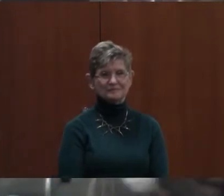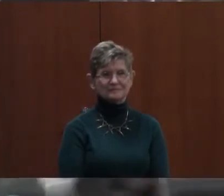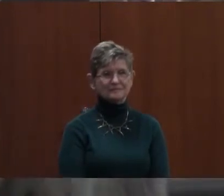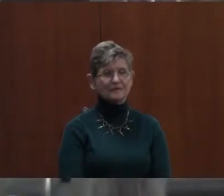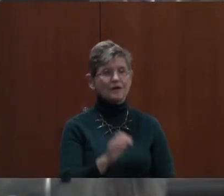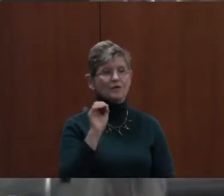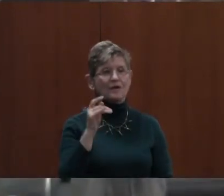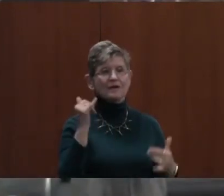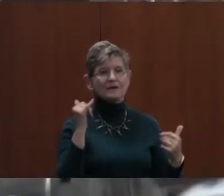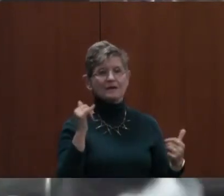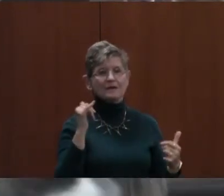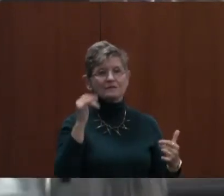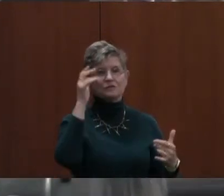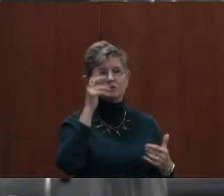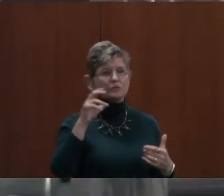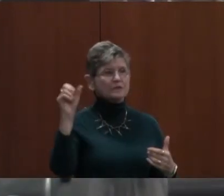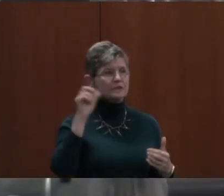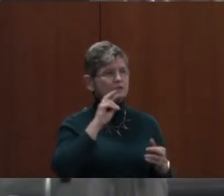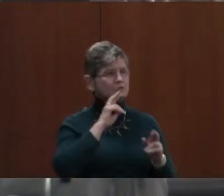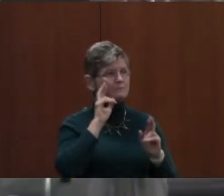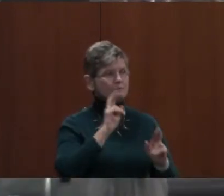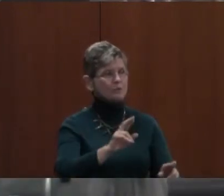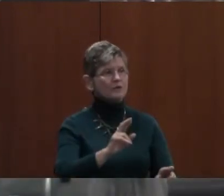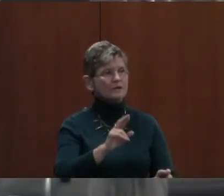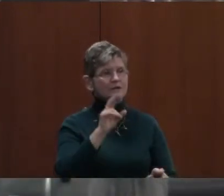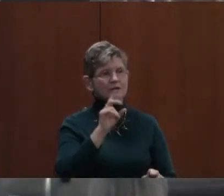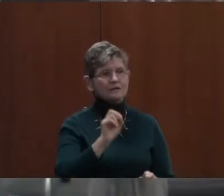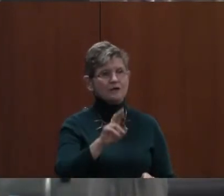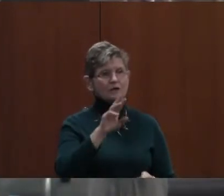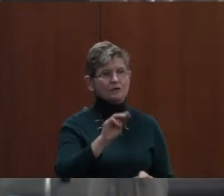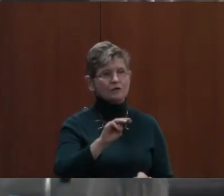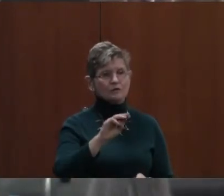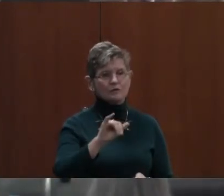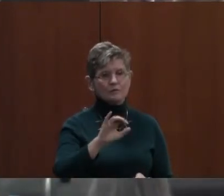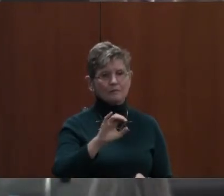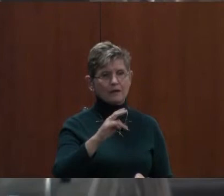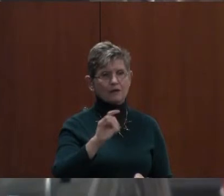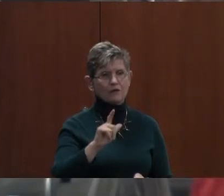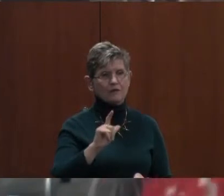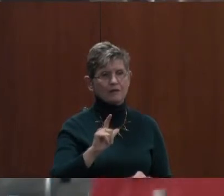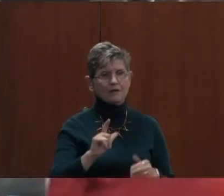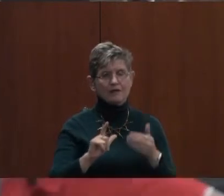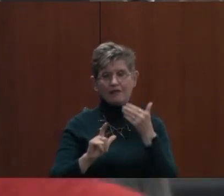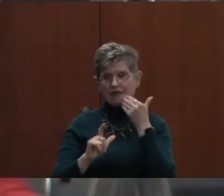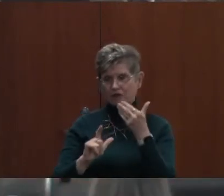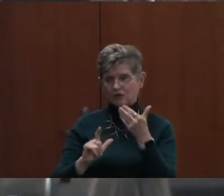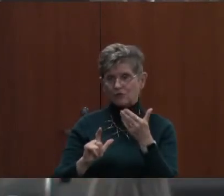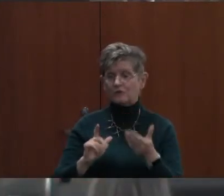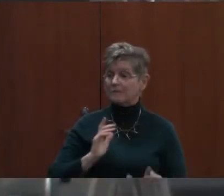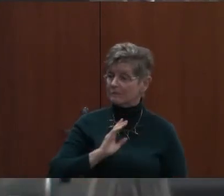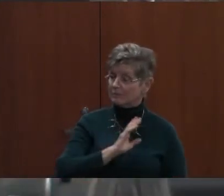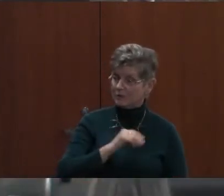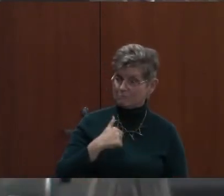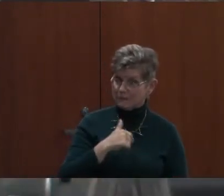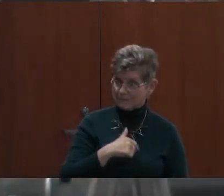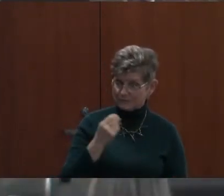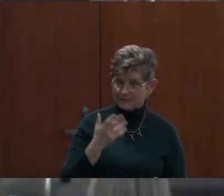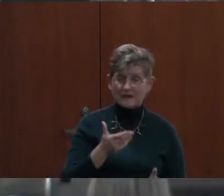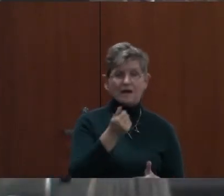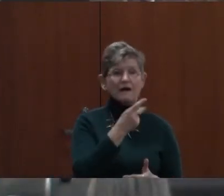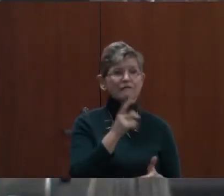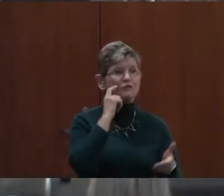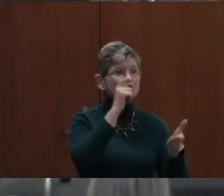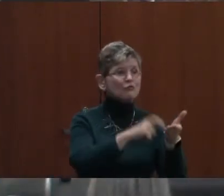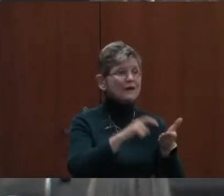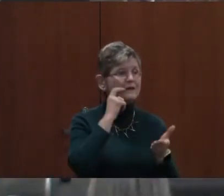Okay, this time we'll have the superintendent's report. Dr. Michael? Thank you, Mrs. Williams, board members. A couple recognitions